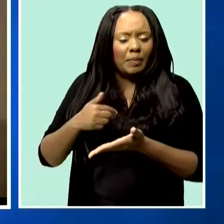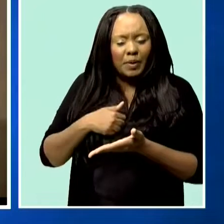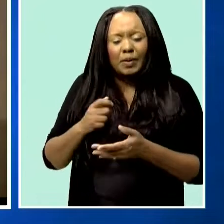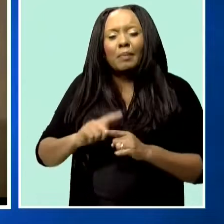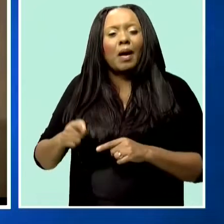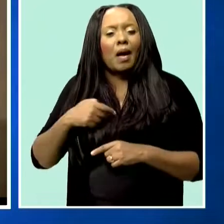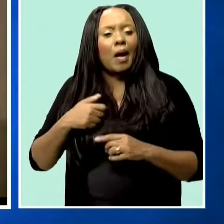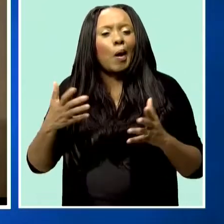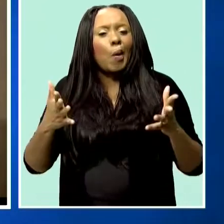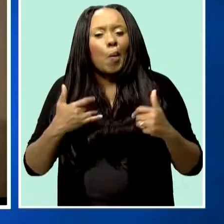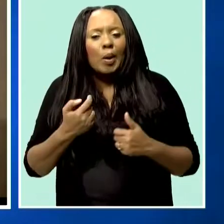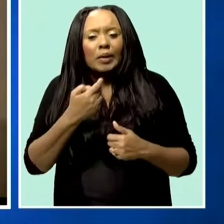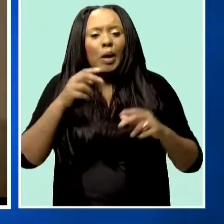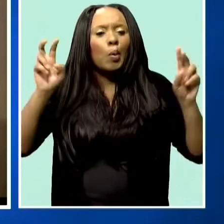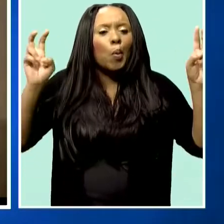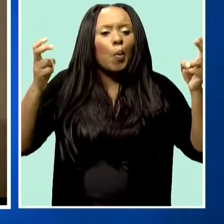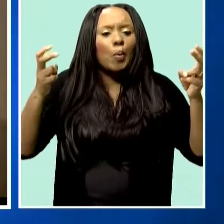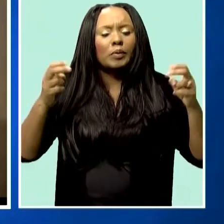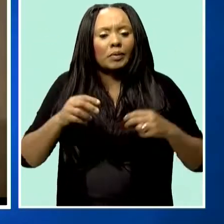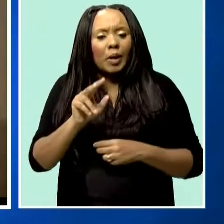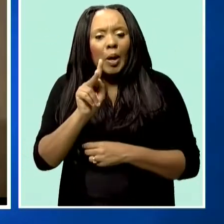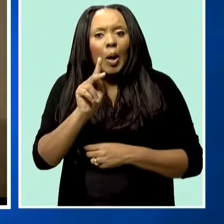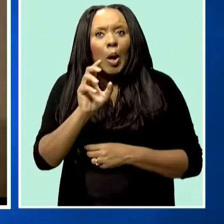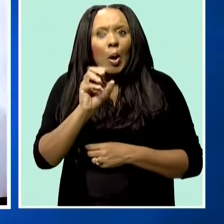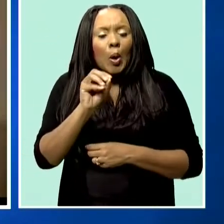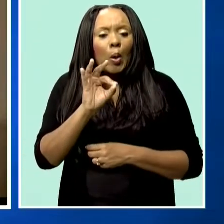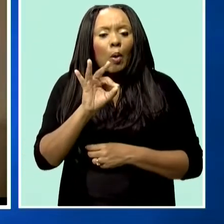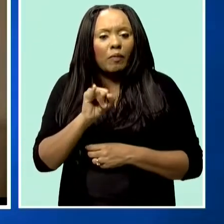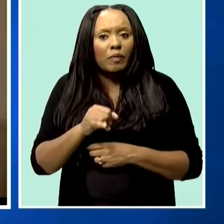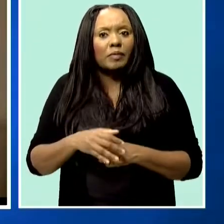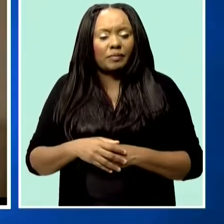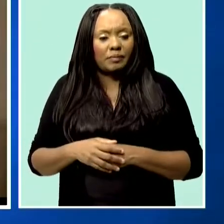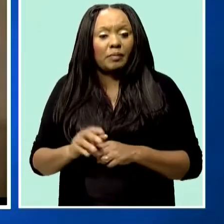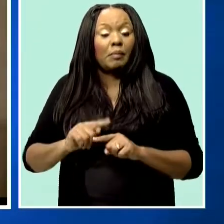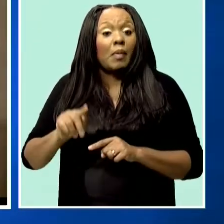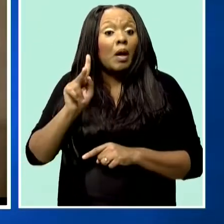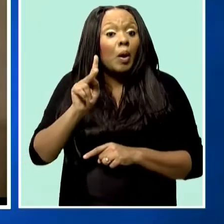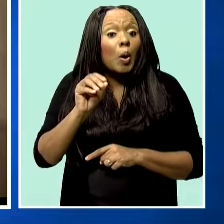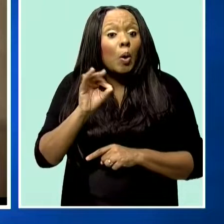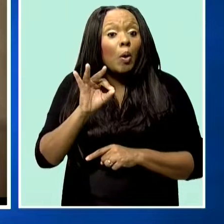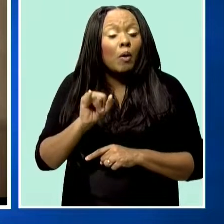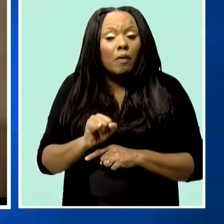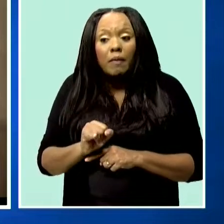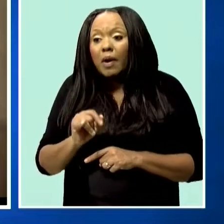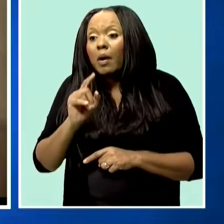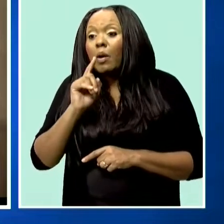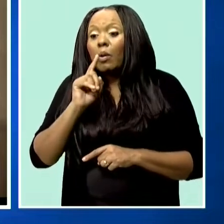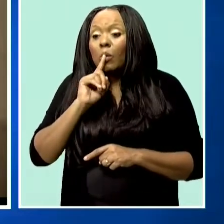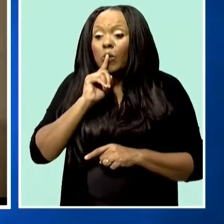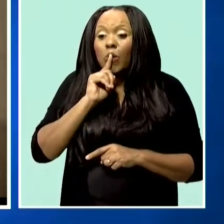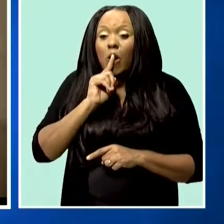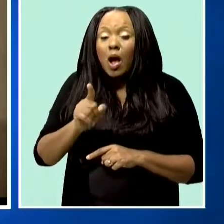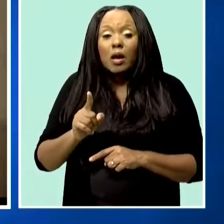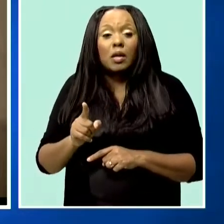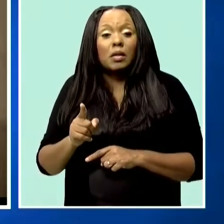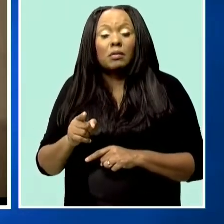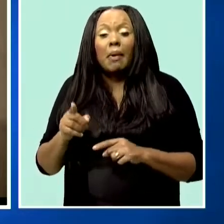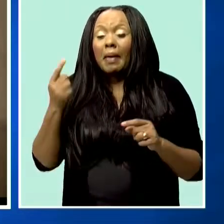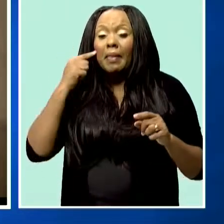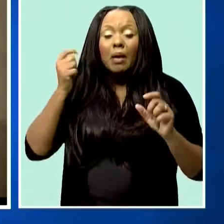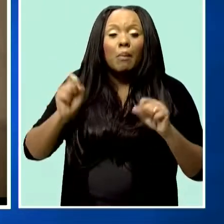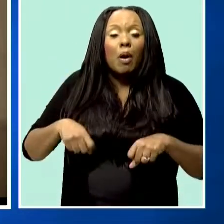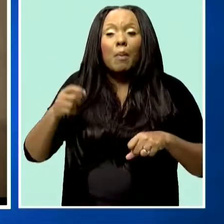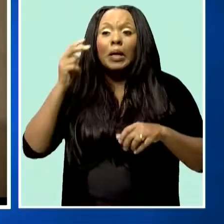him, because you must understand why I say he was a man ahead of his time. And I